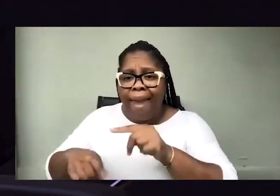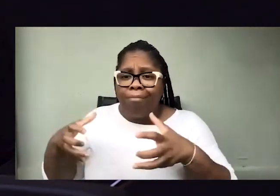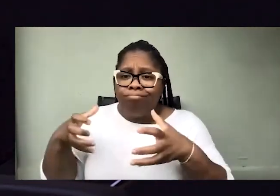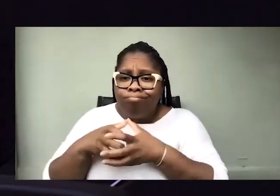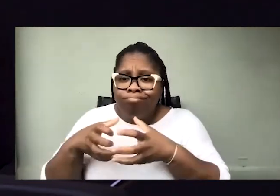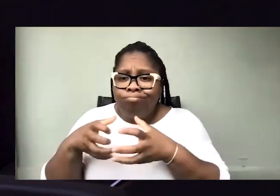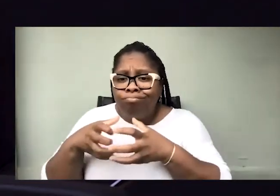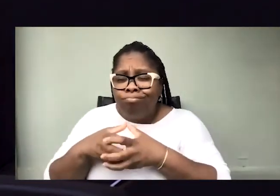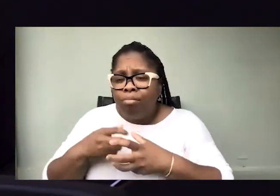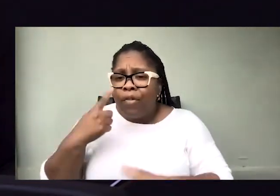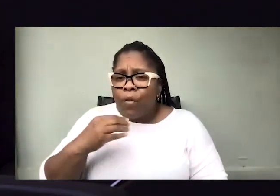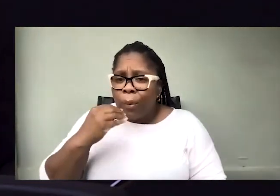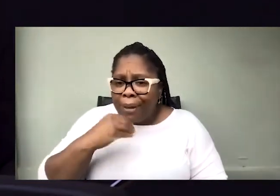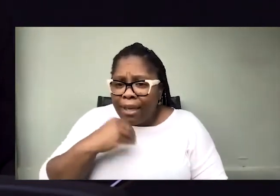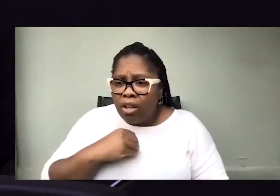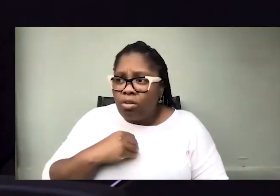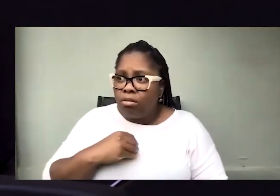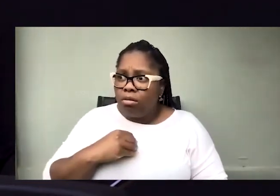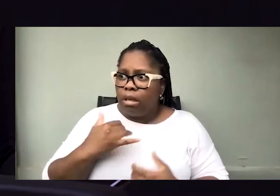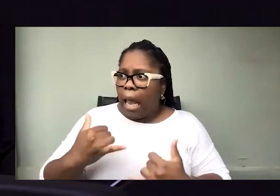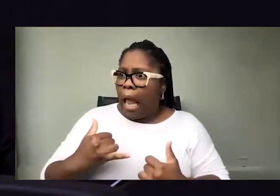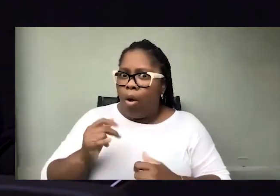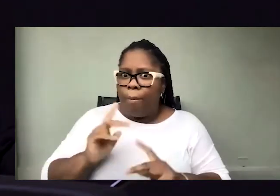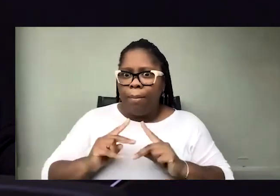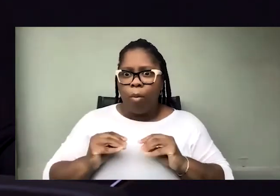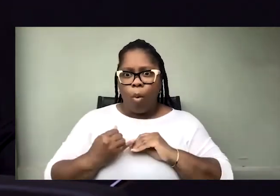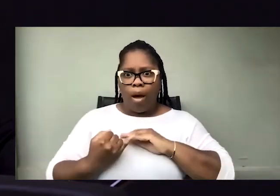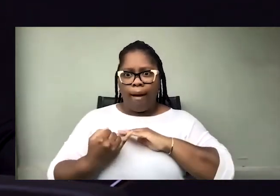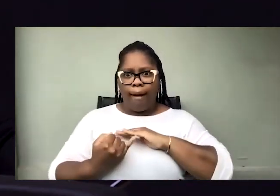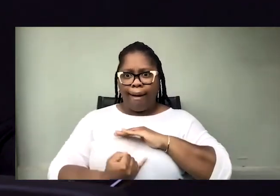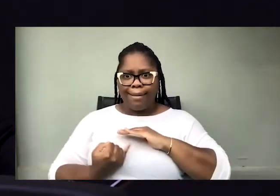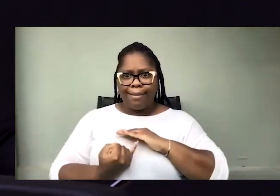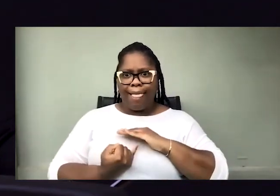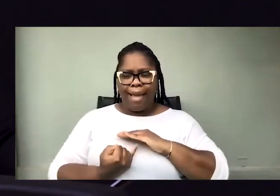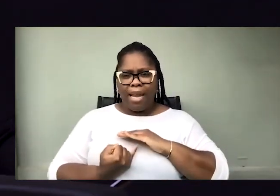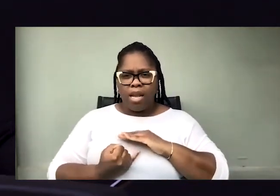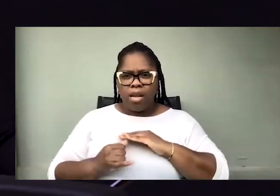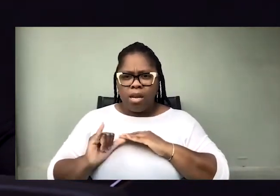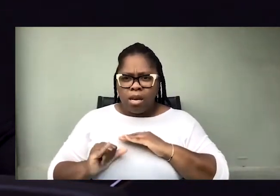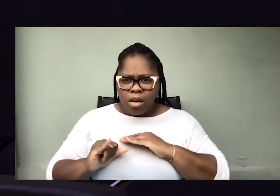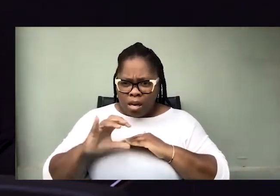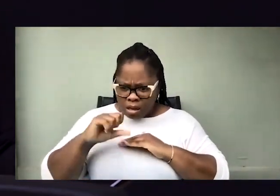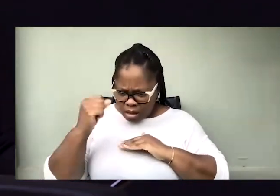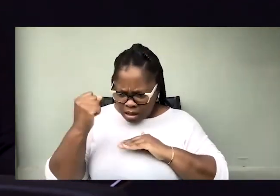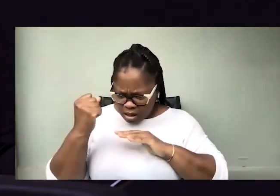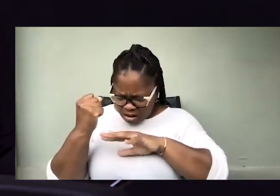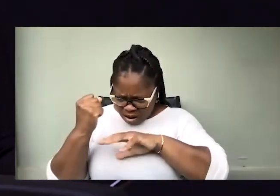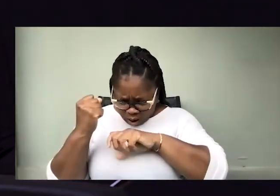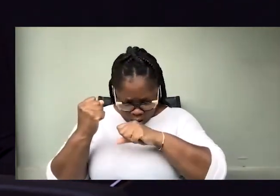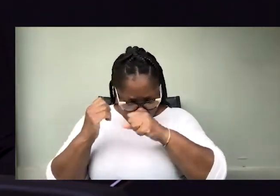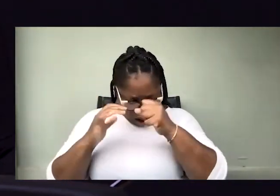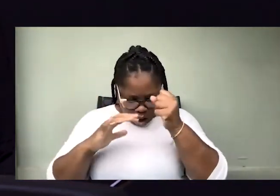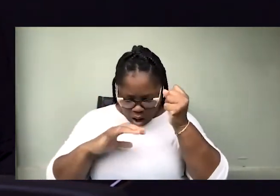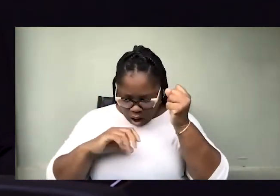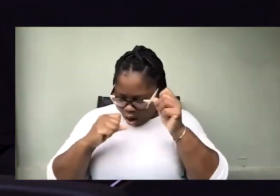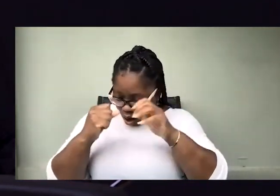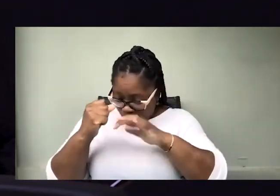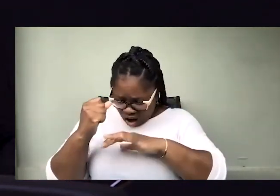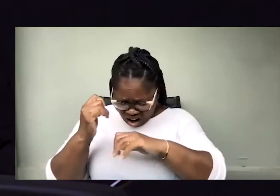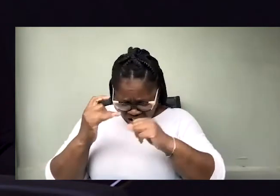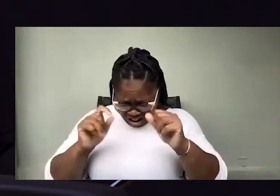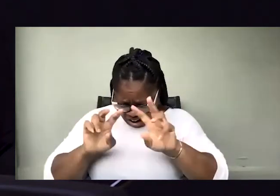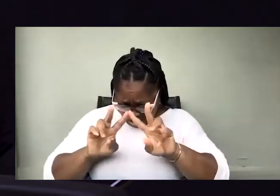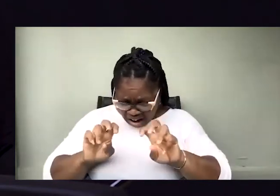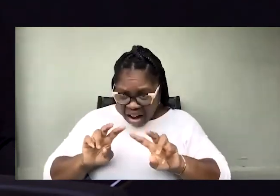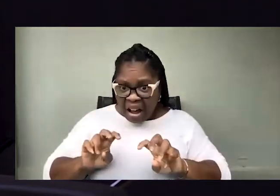congregate meals, does that now create social isolation? And you continue to pull away those layers, and you start to say, okay, all of these